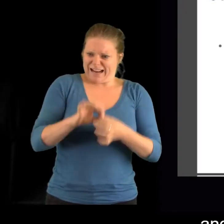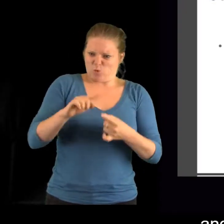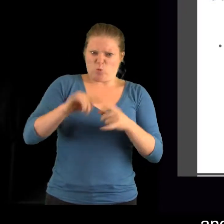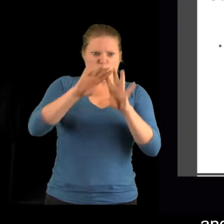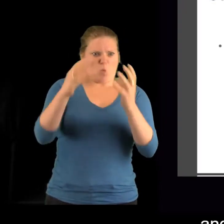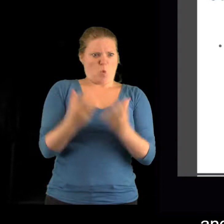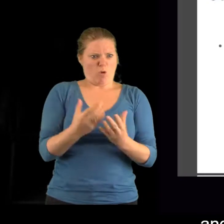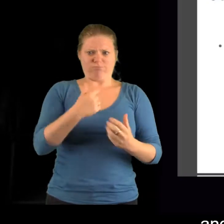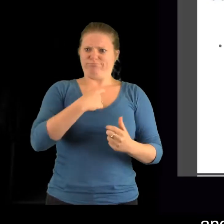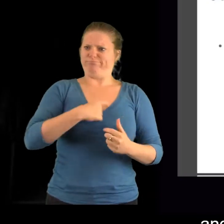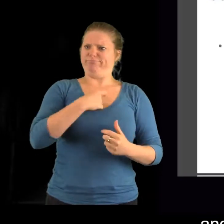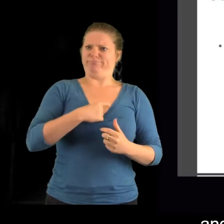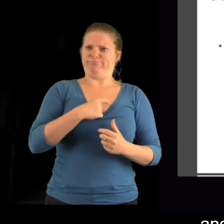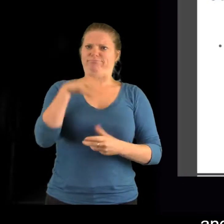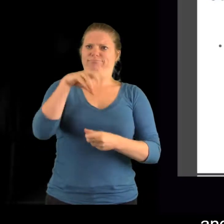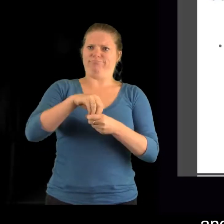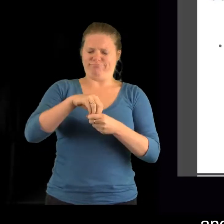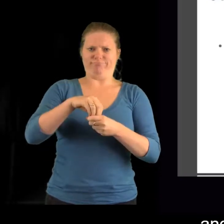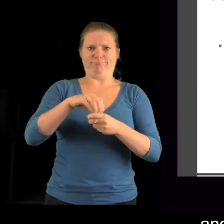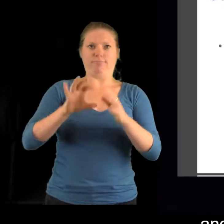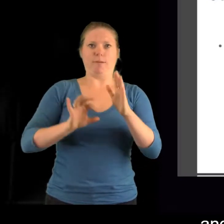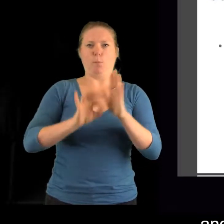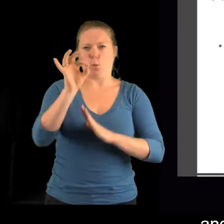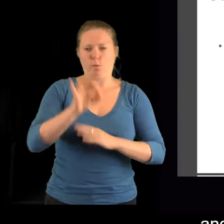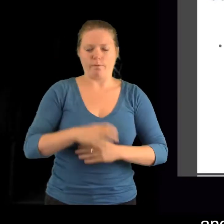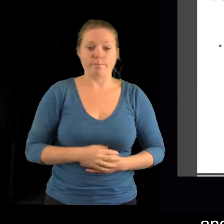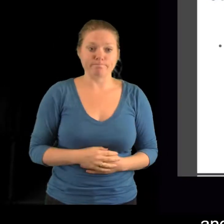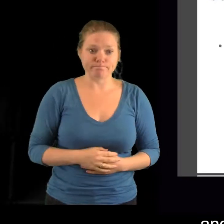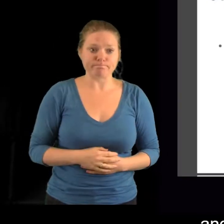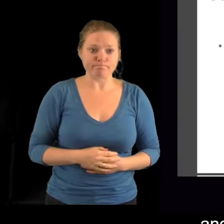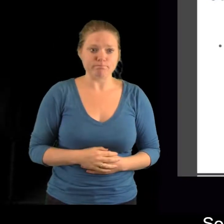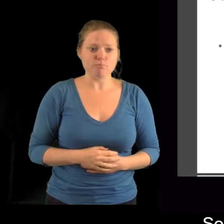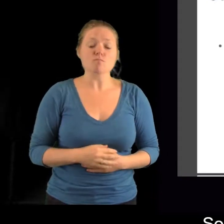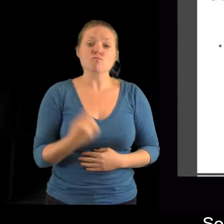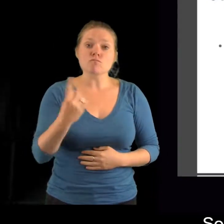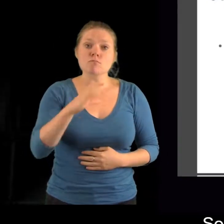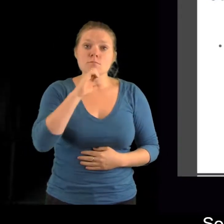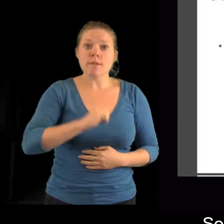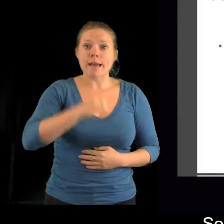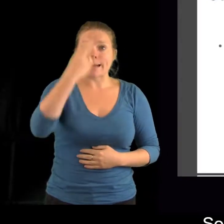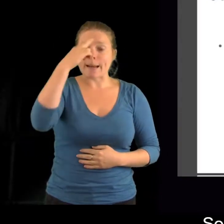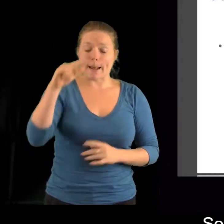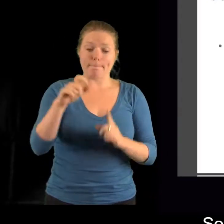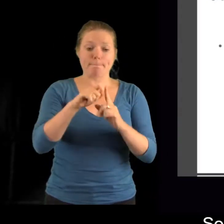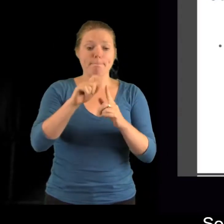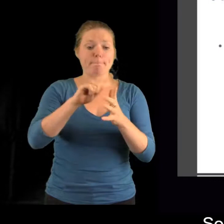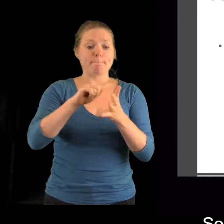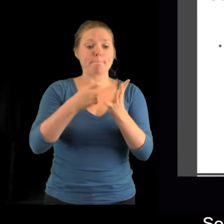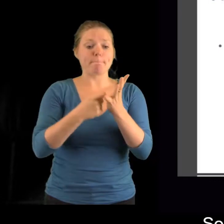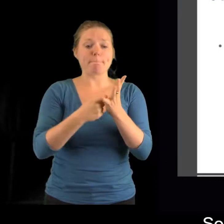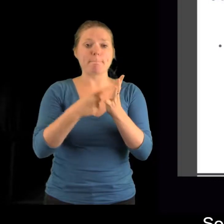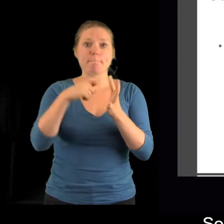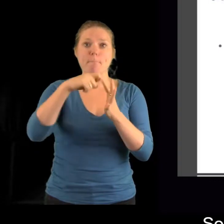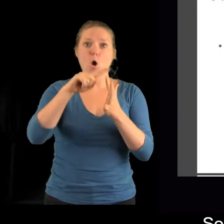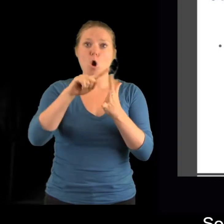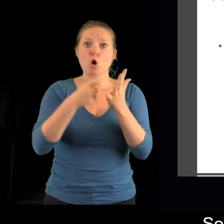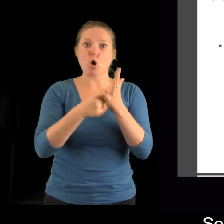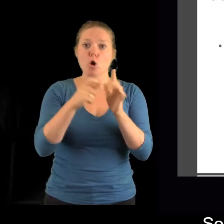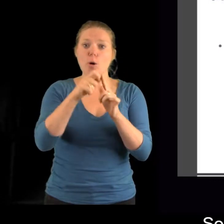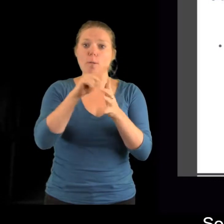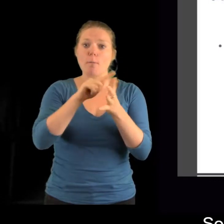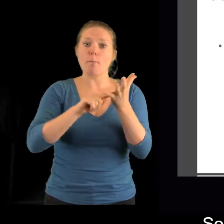who do it. So you're here. This is a cohort,